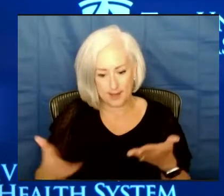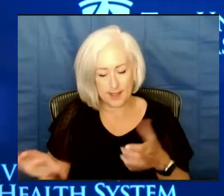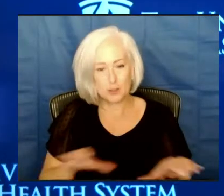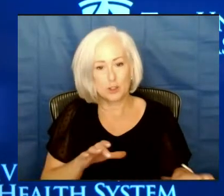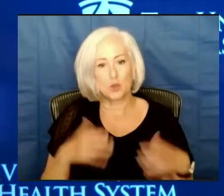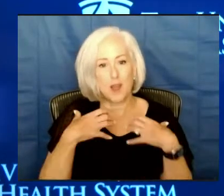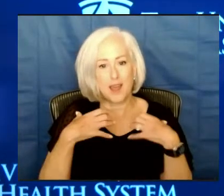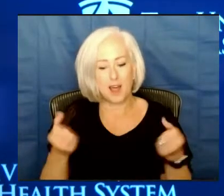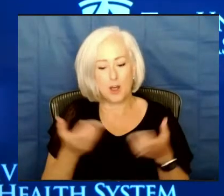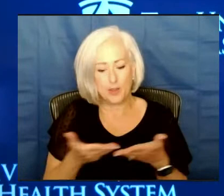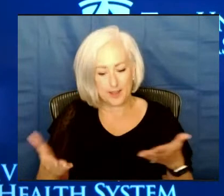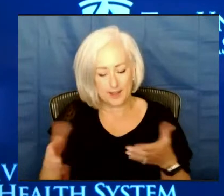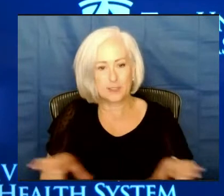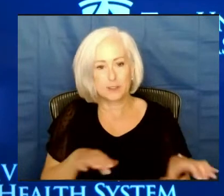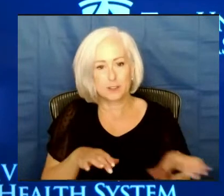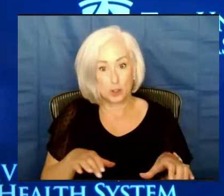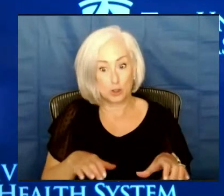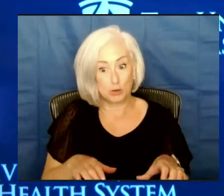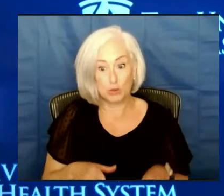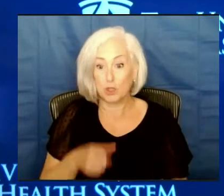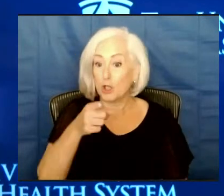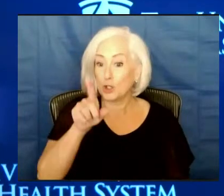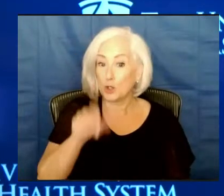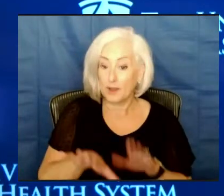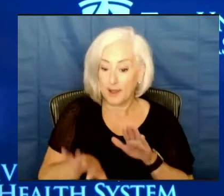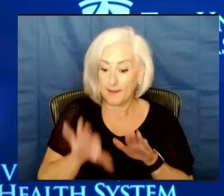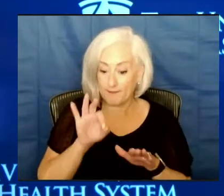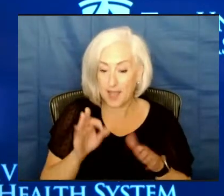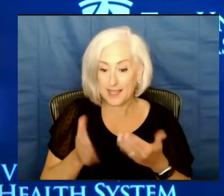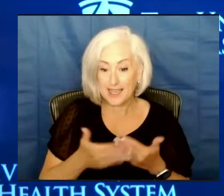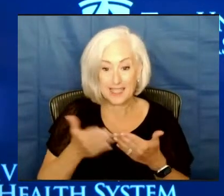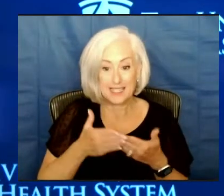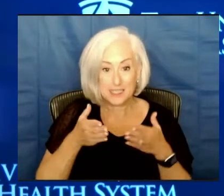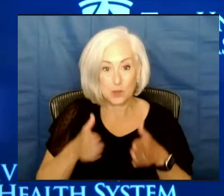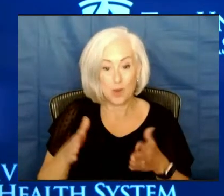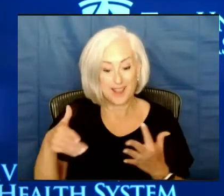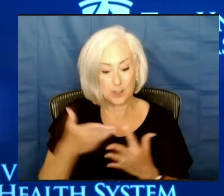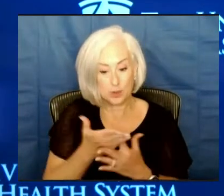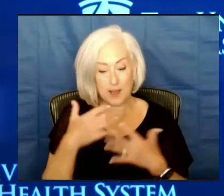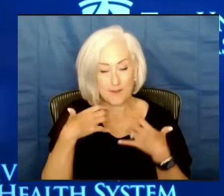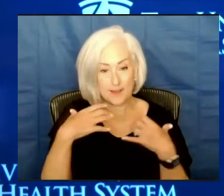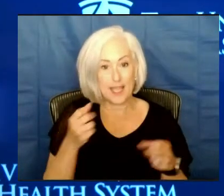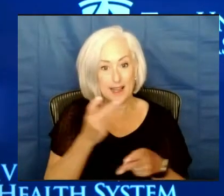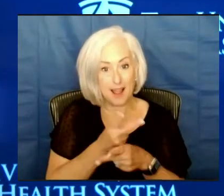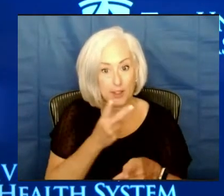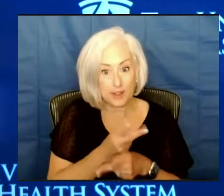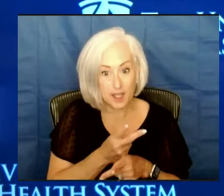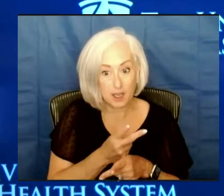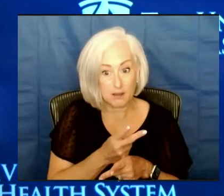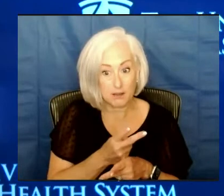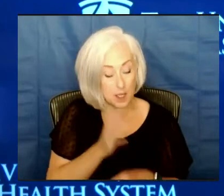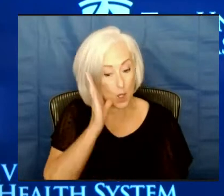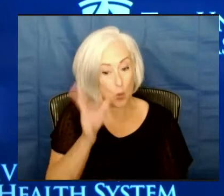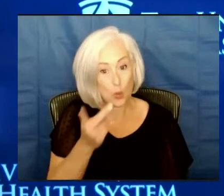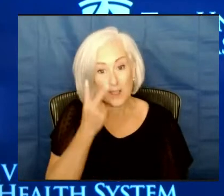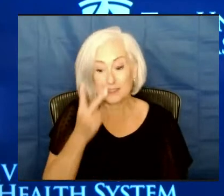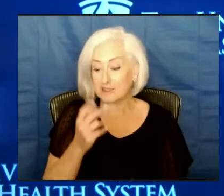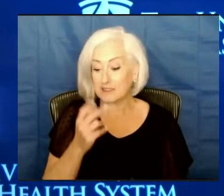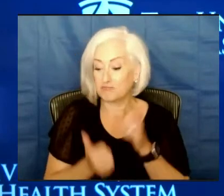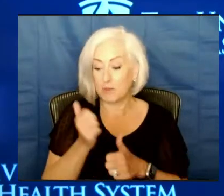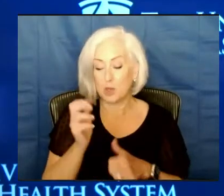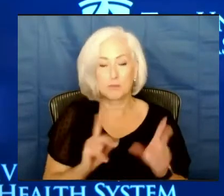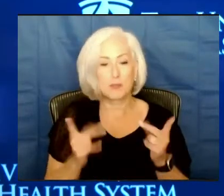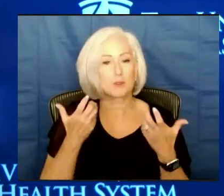we can find a way to make it easy to navigate and have health care, I think you'll find that most people really don't want to take advantage of that in terms of abusing